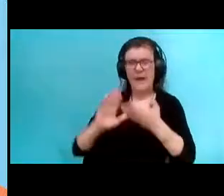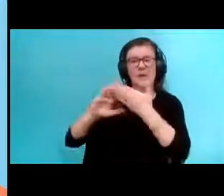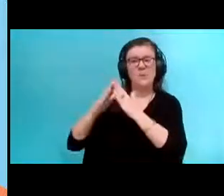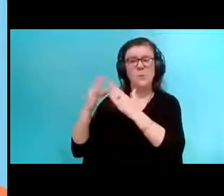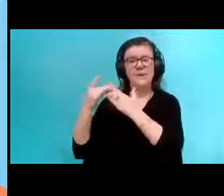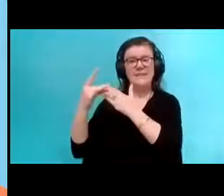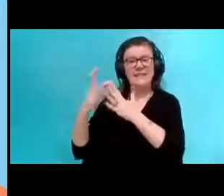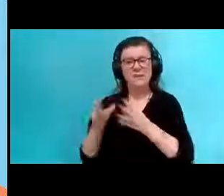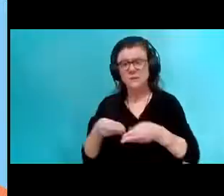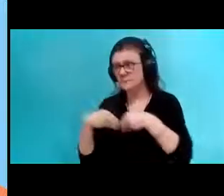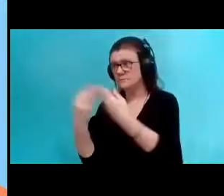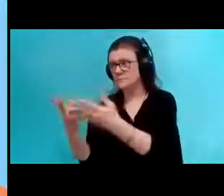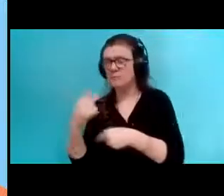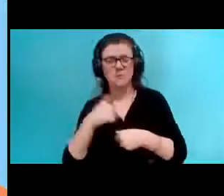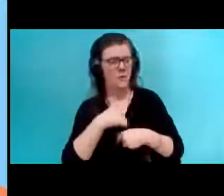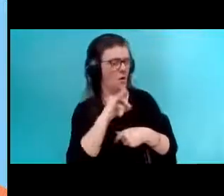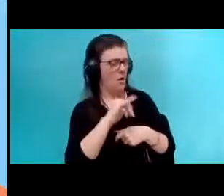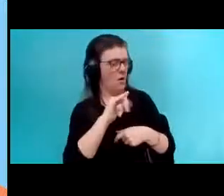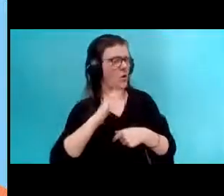programmatic requests.